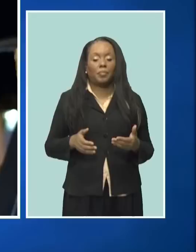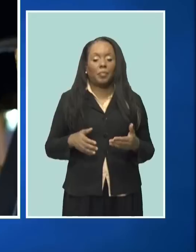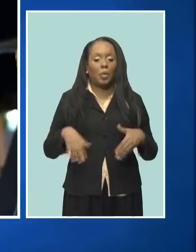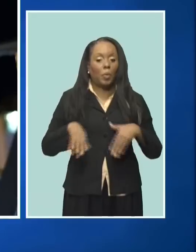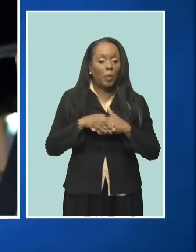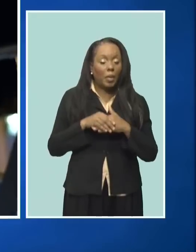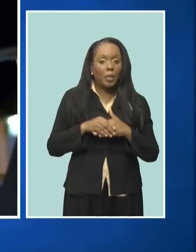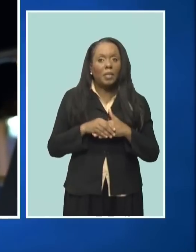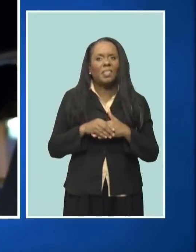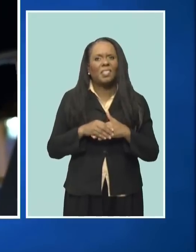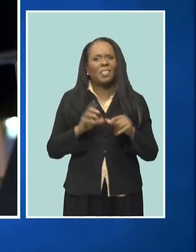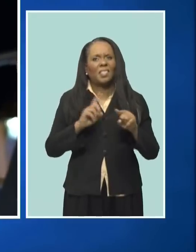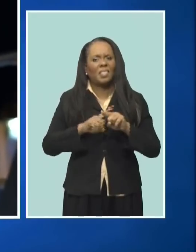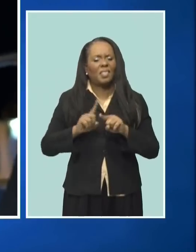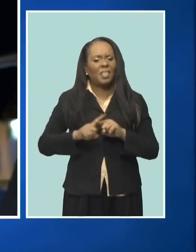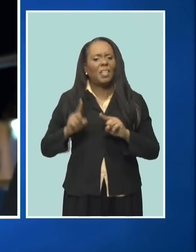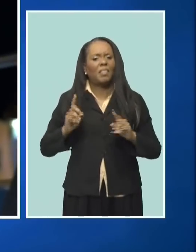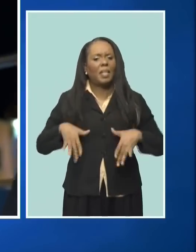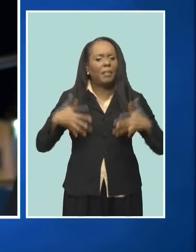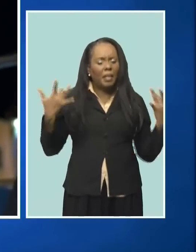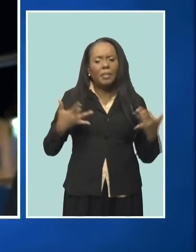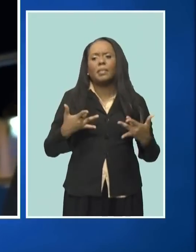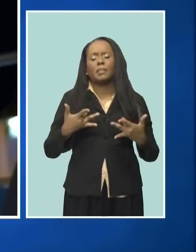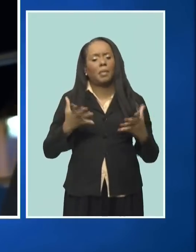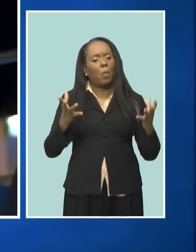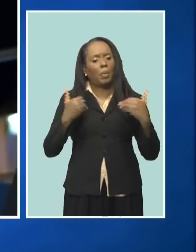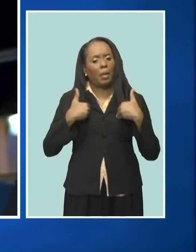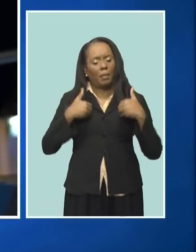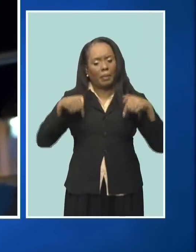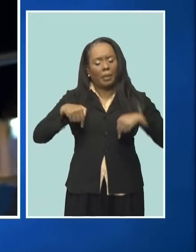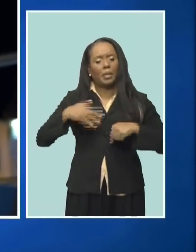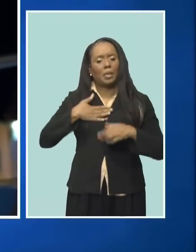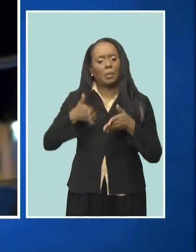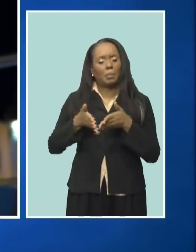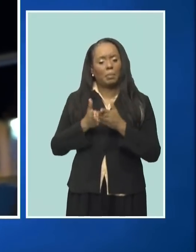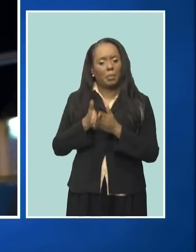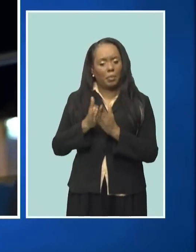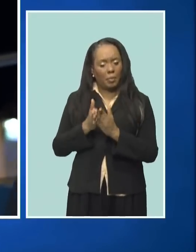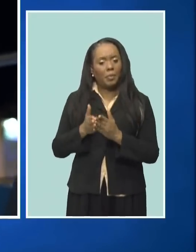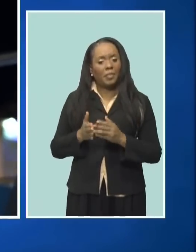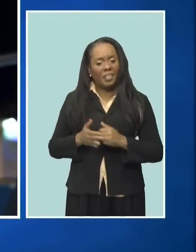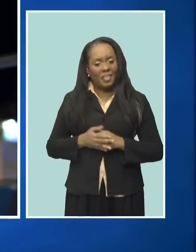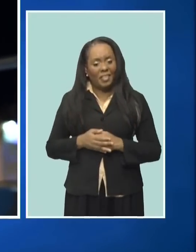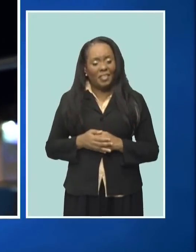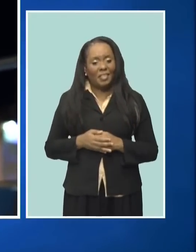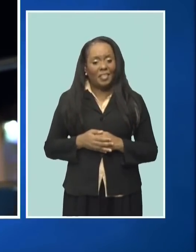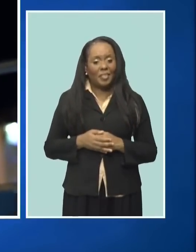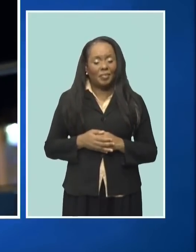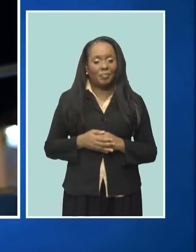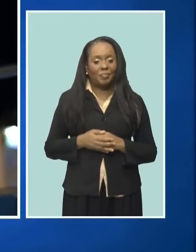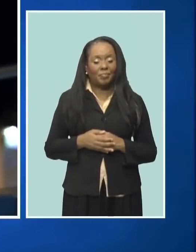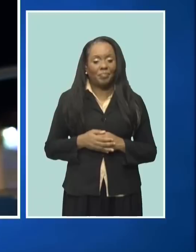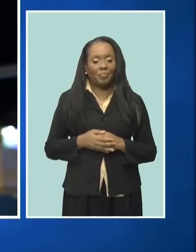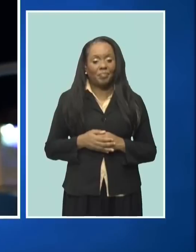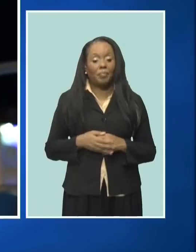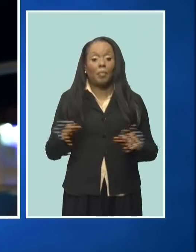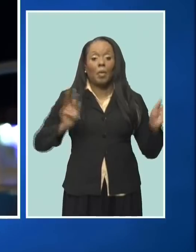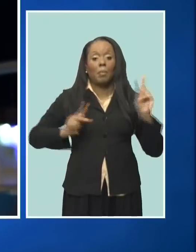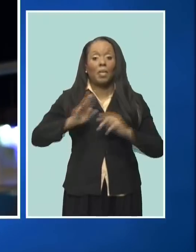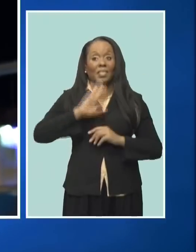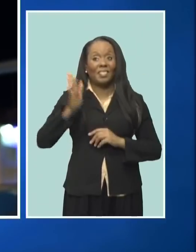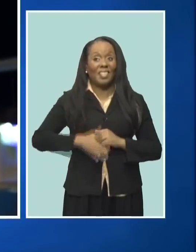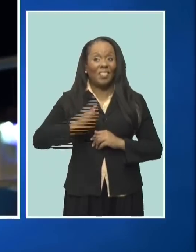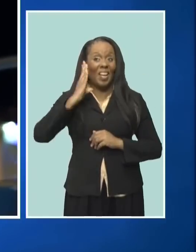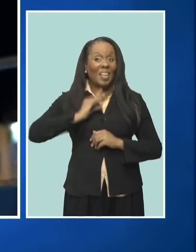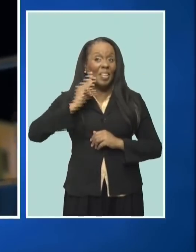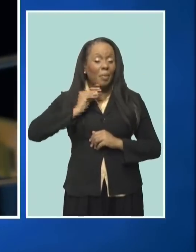weddings, etc. Nice social events. That's what I'm hoping to achieve with the boat. Give those who never experienced the water to come